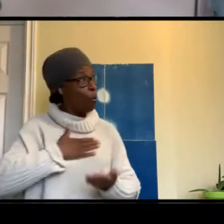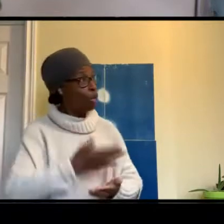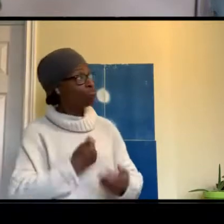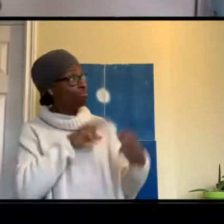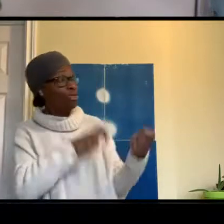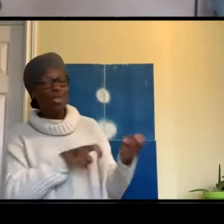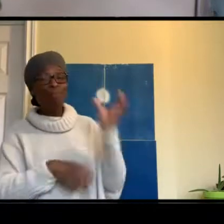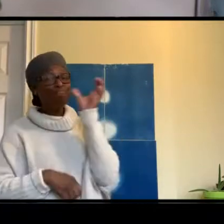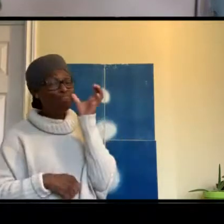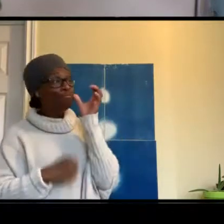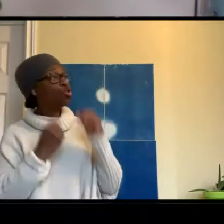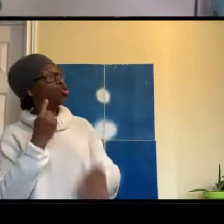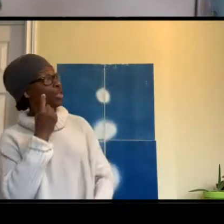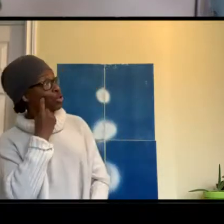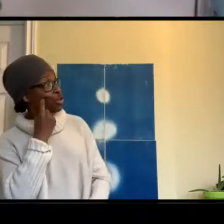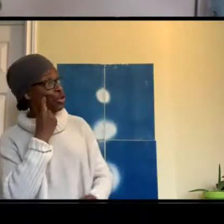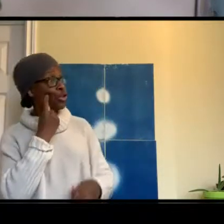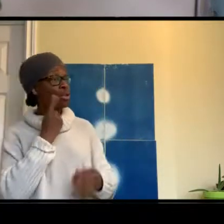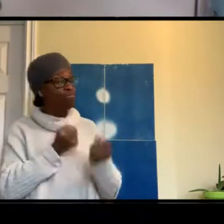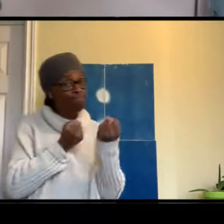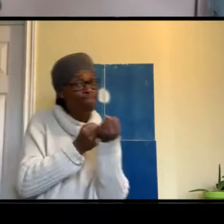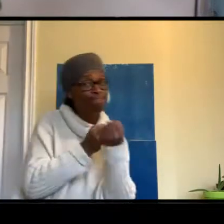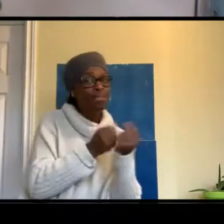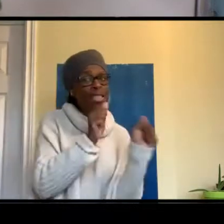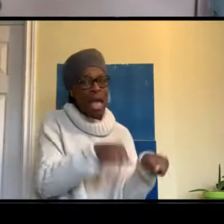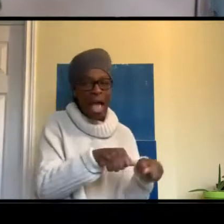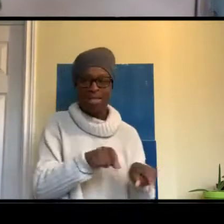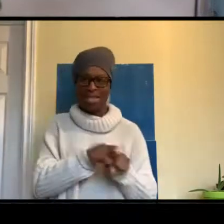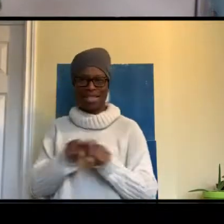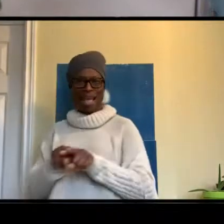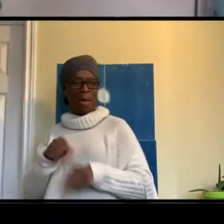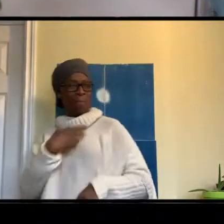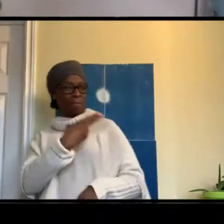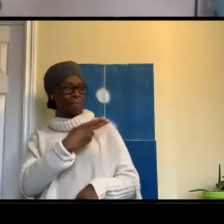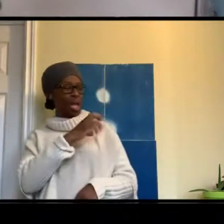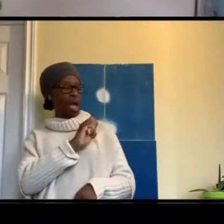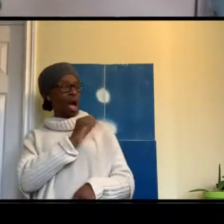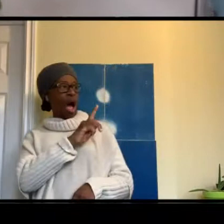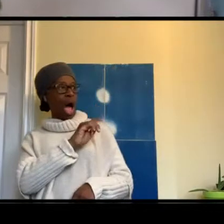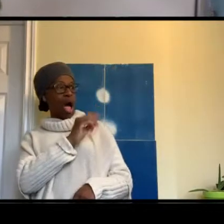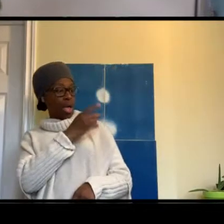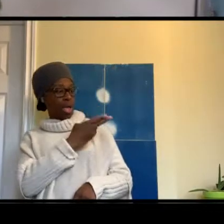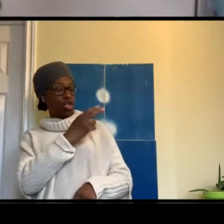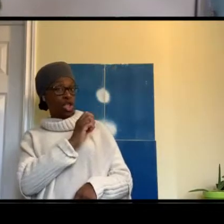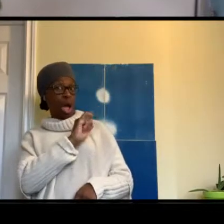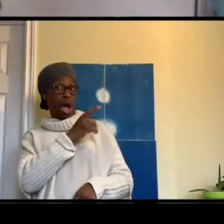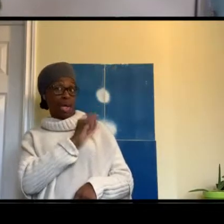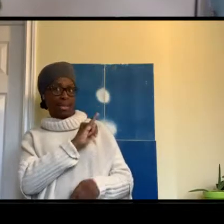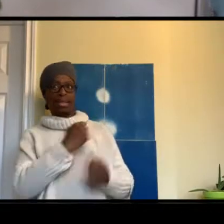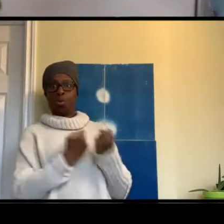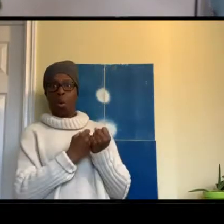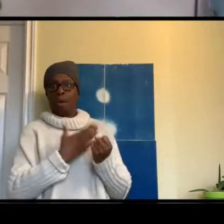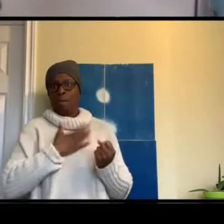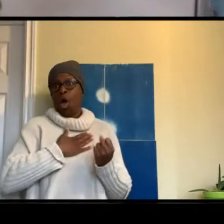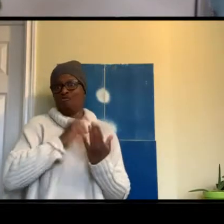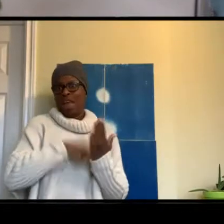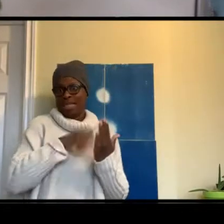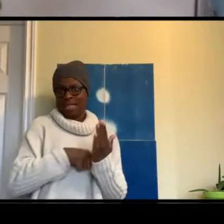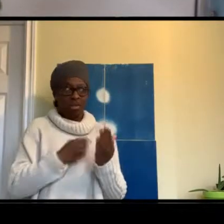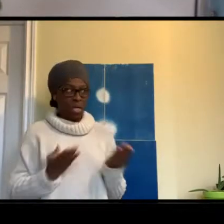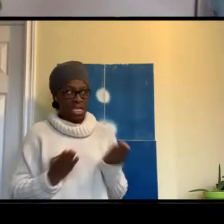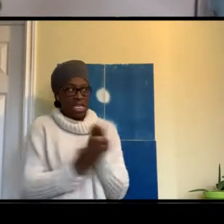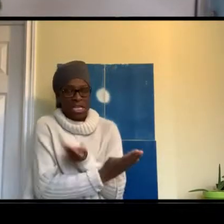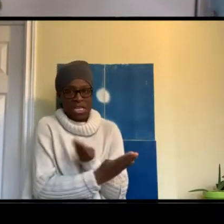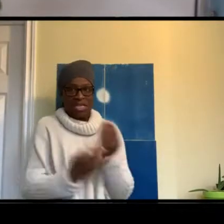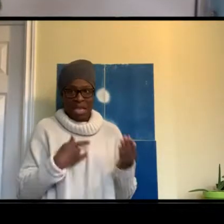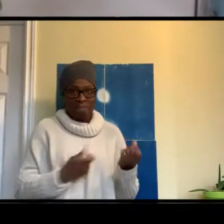Heidi is my buddy. But I think grant writing can be really lonely because, you know, it's just you